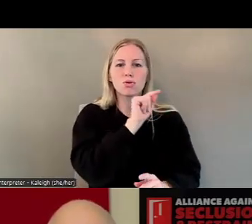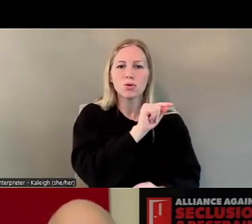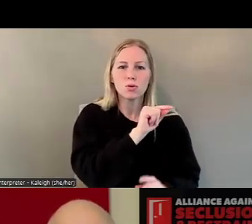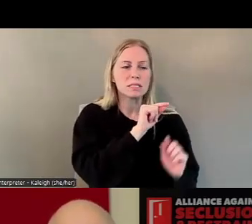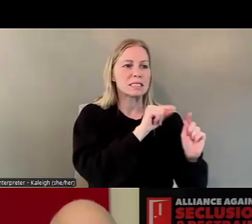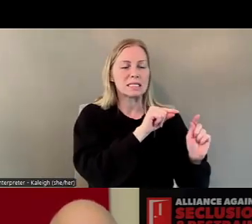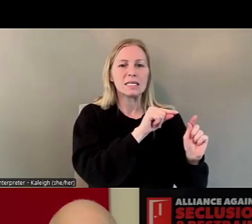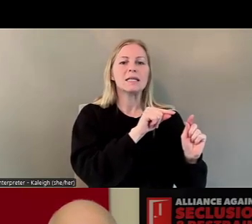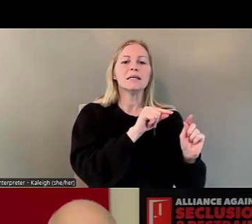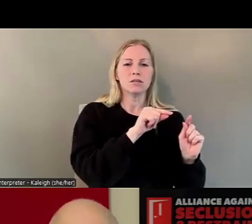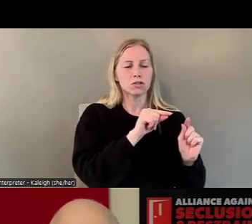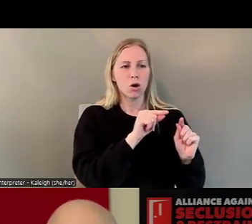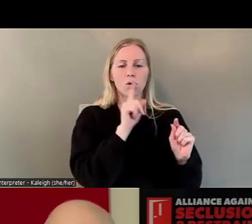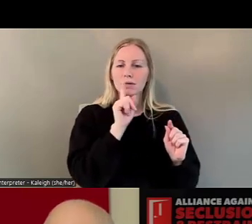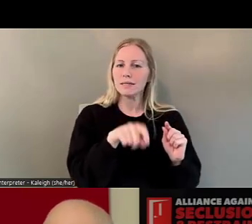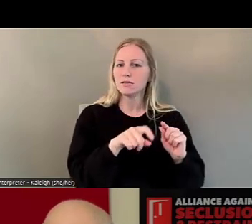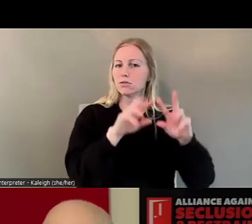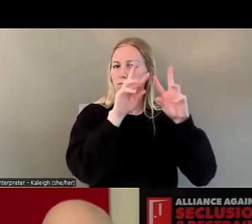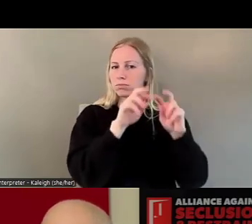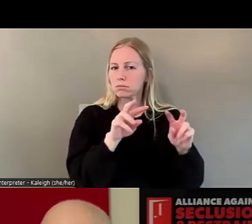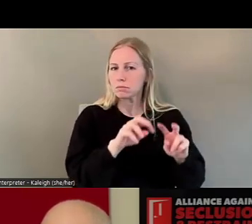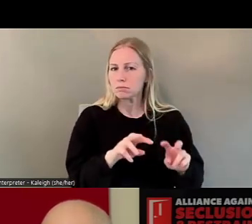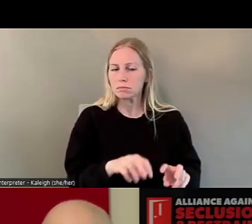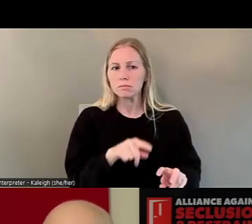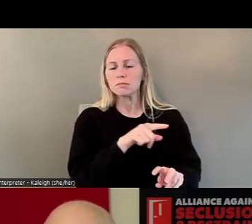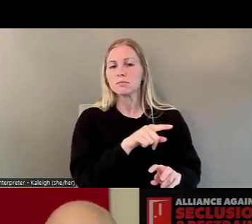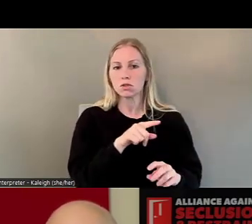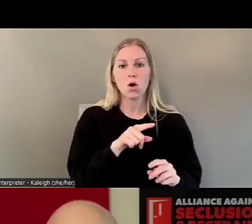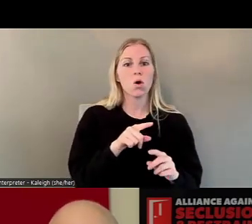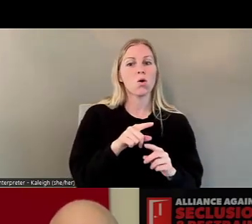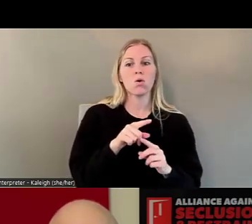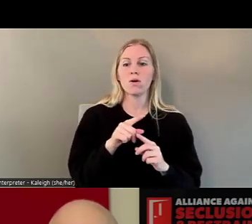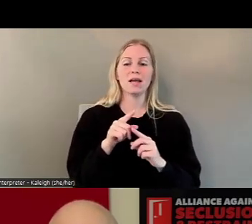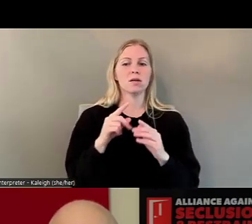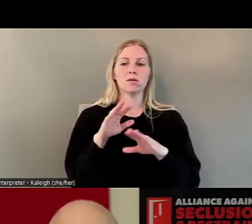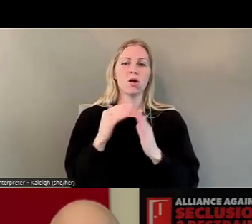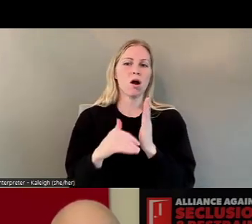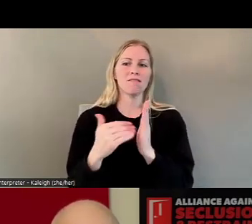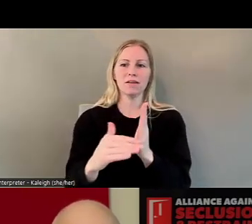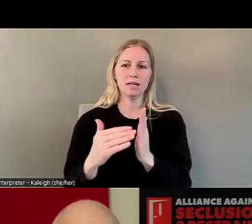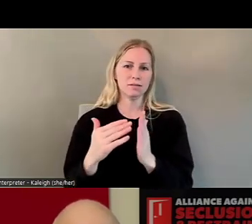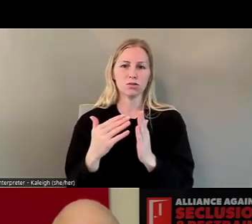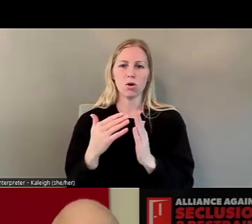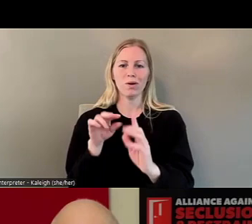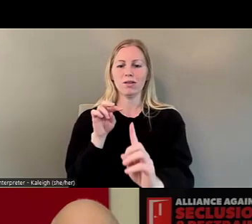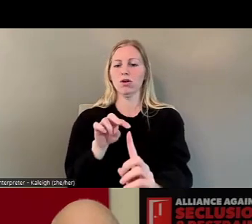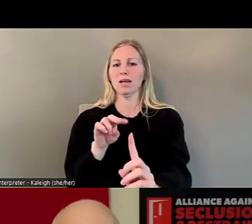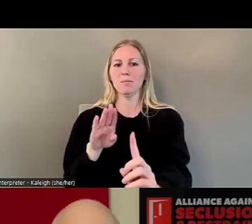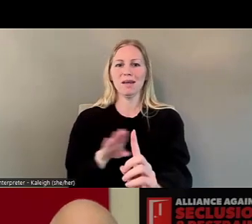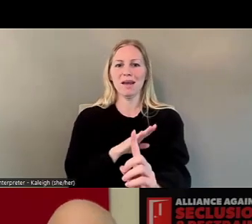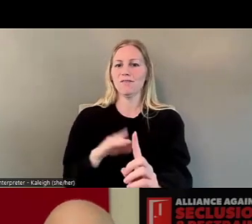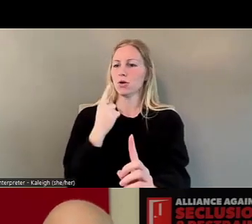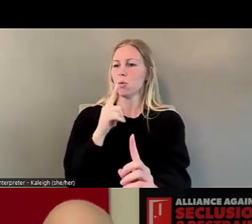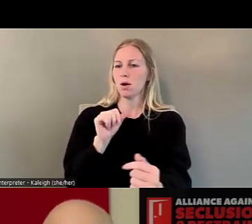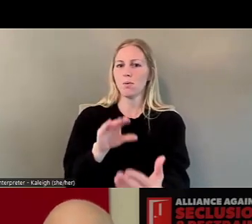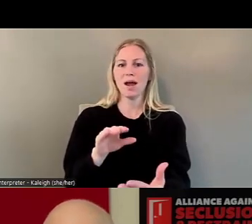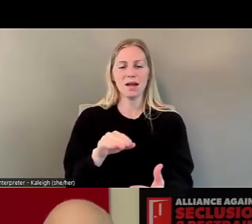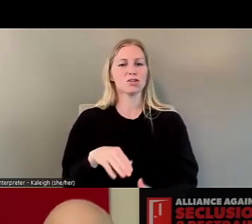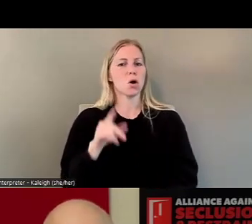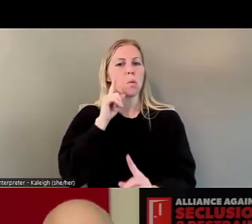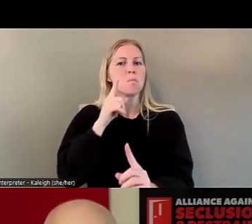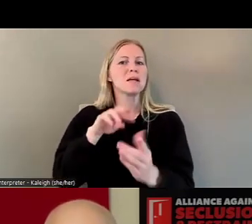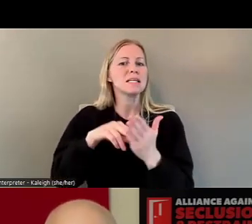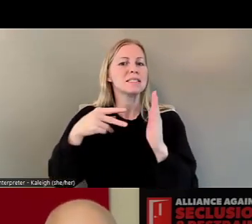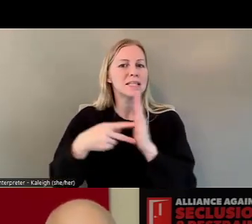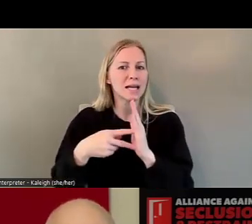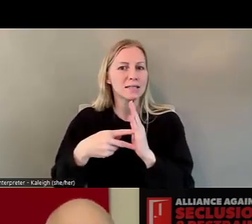And, very often we look at behavior through a very specific lens, and we think about it all being a matter of intent.